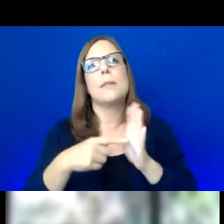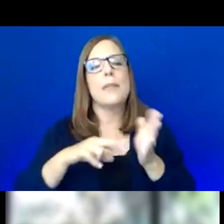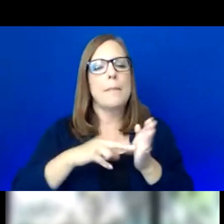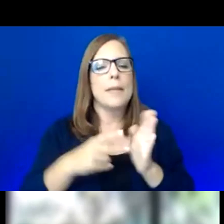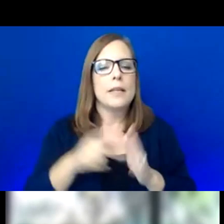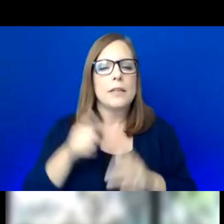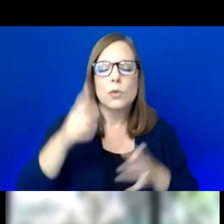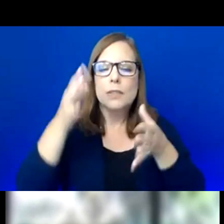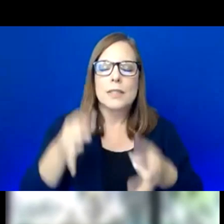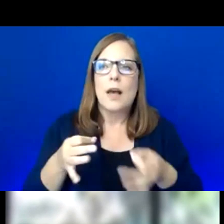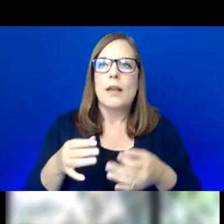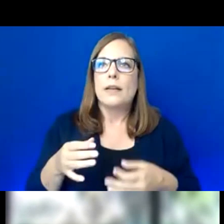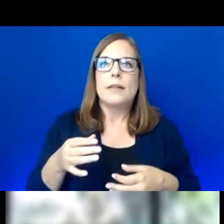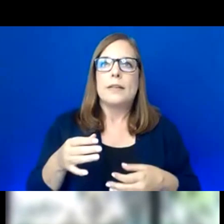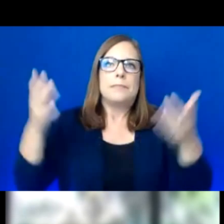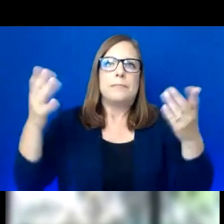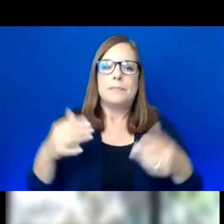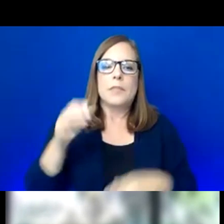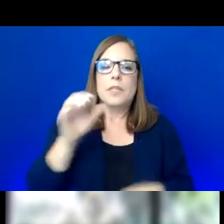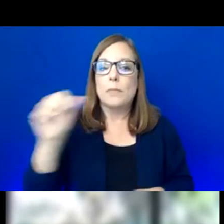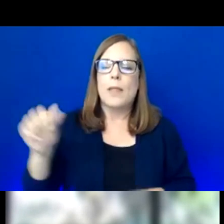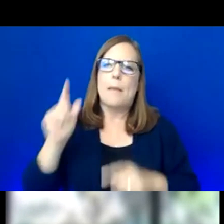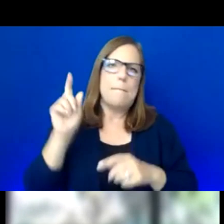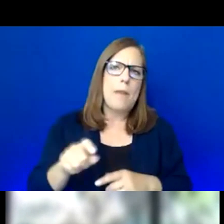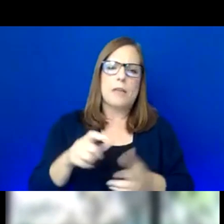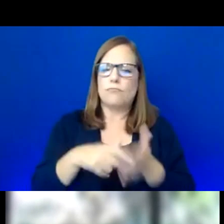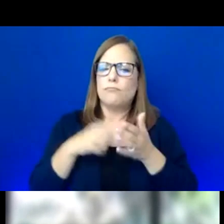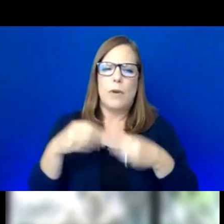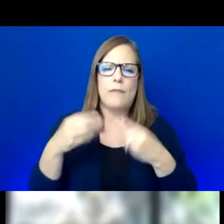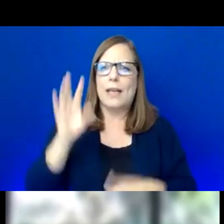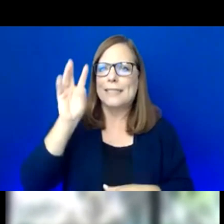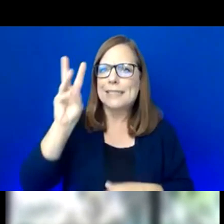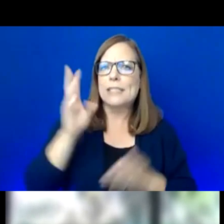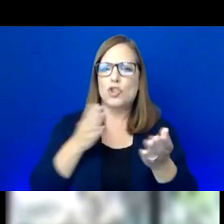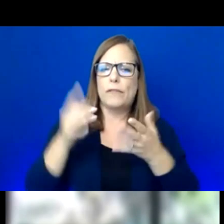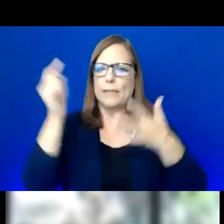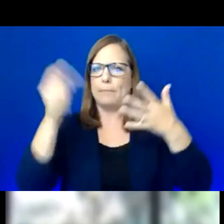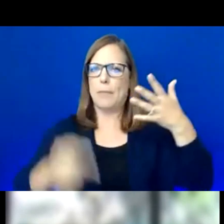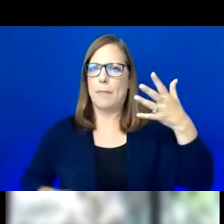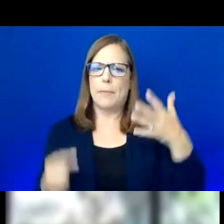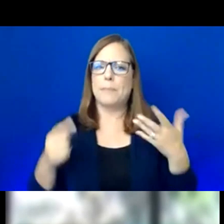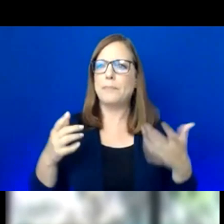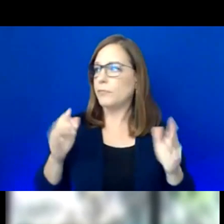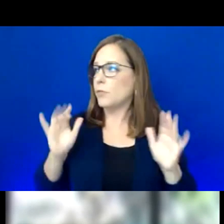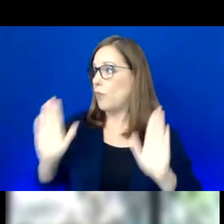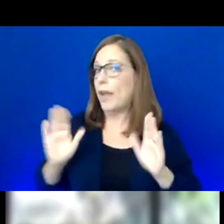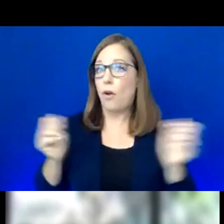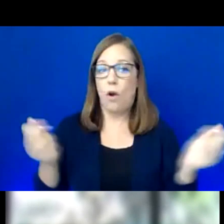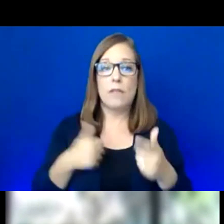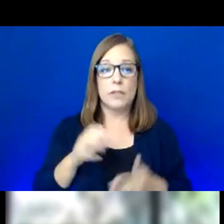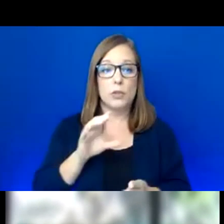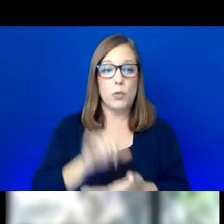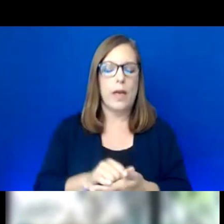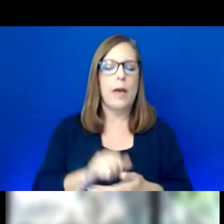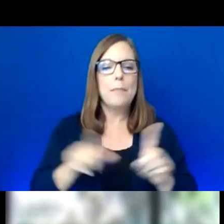decide, AAAs must provide these 6 services. Great, we all do it, but there's something that's built in that every